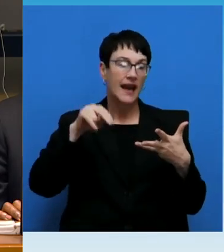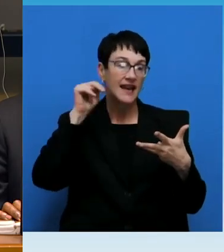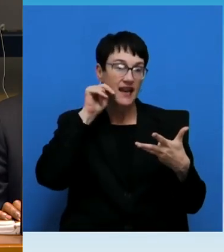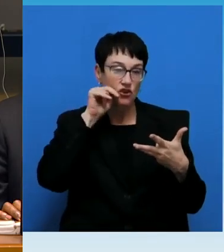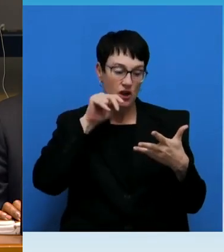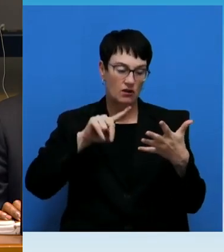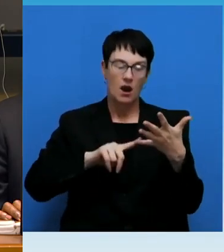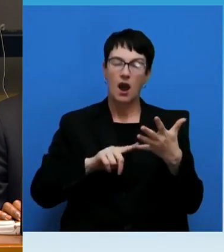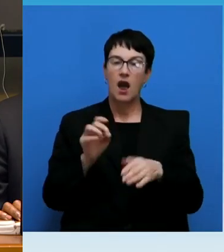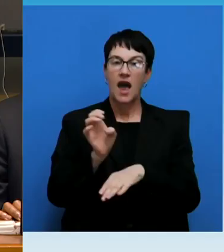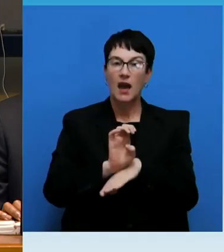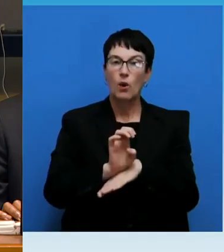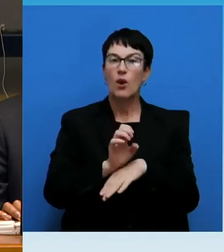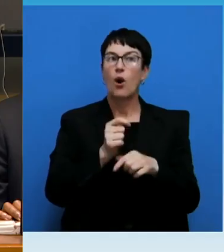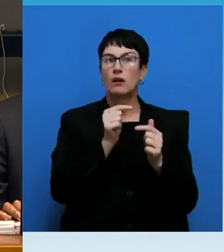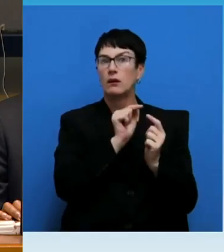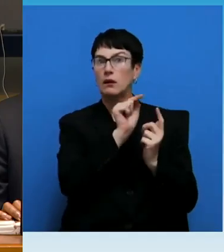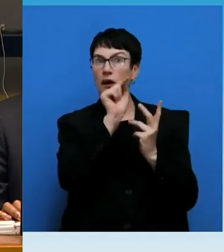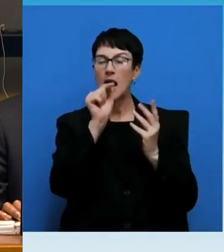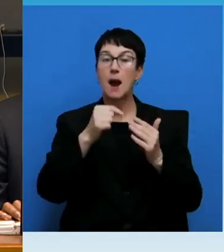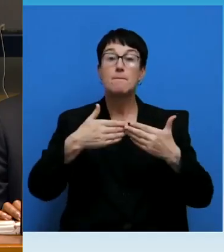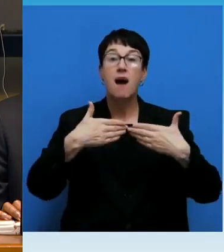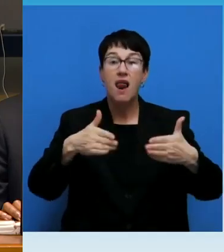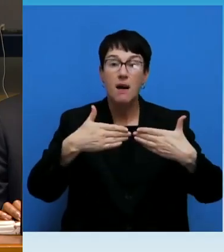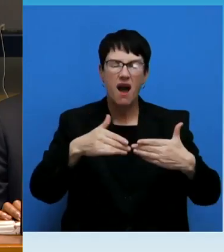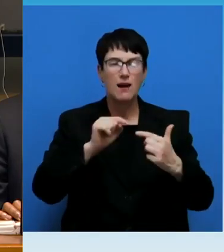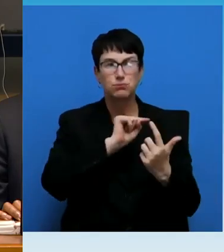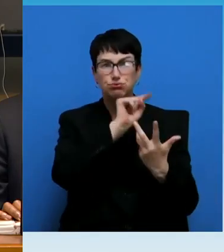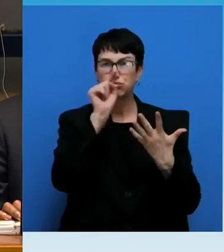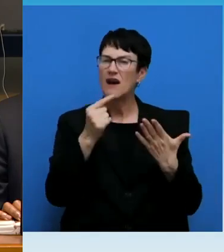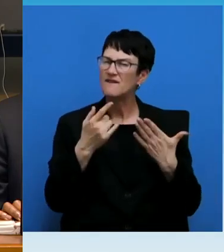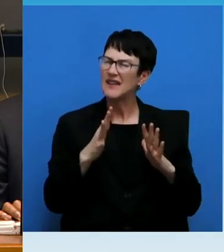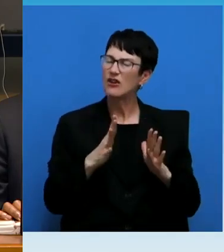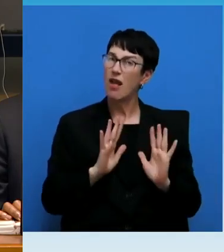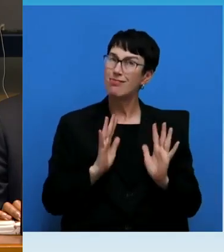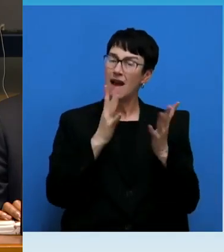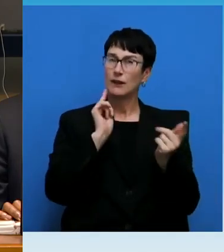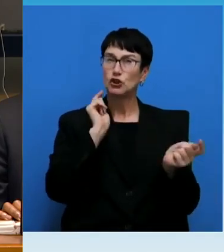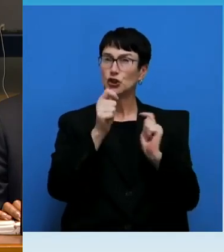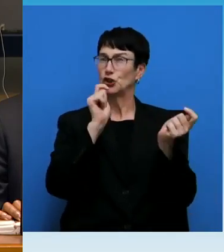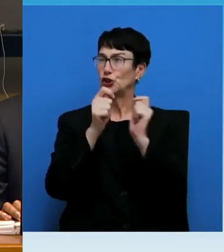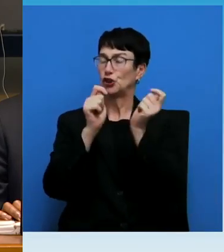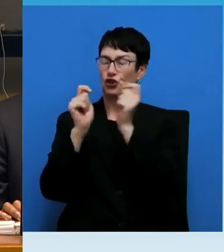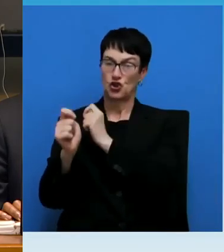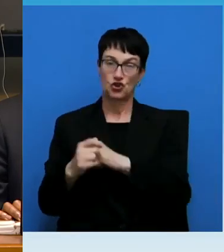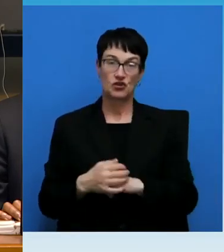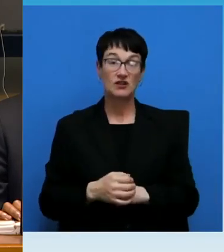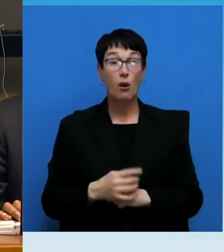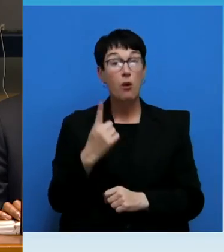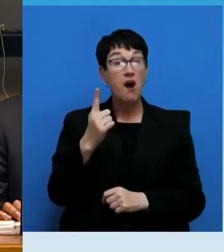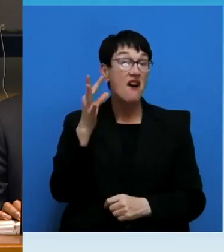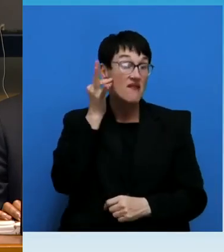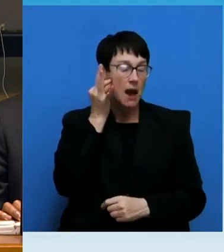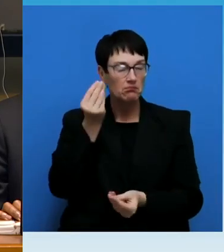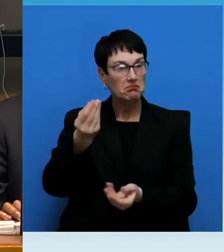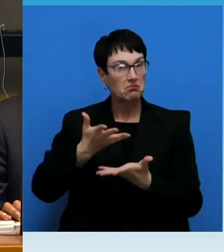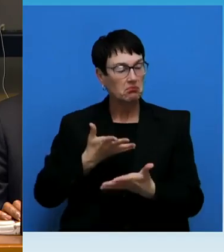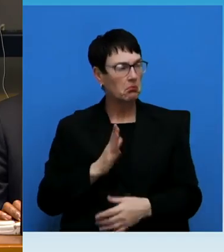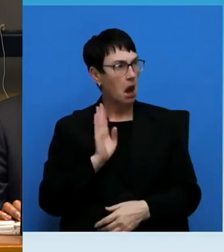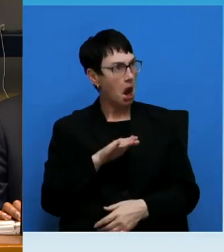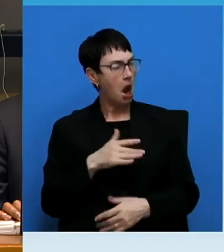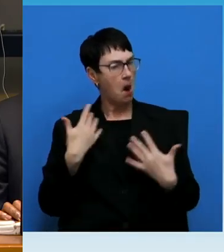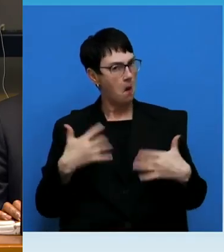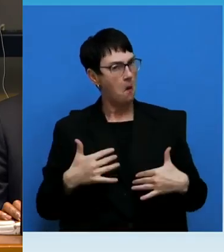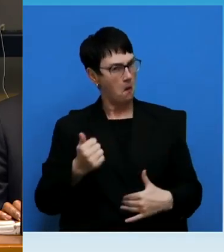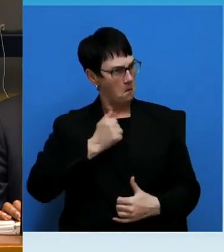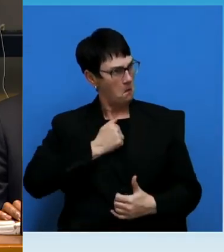Panama. As one woman told us, this workshop has helped me gain knowledge about my disability rights